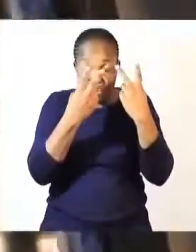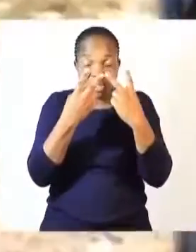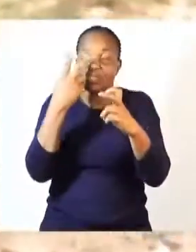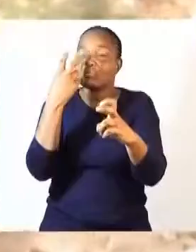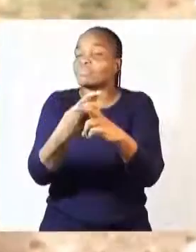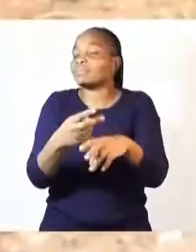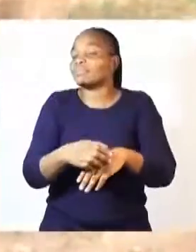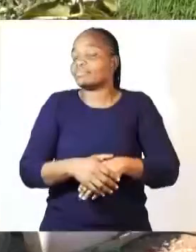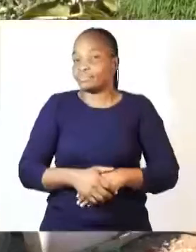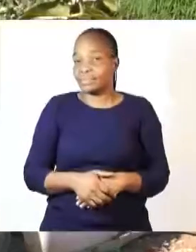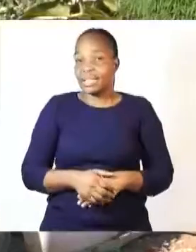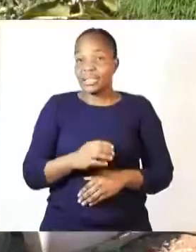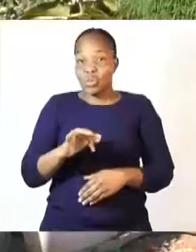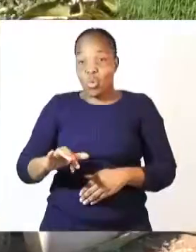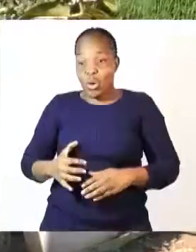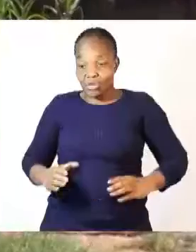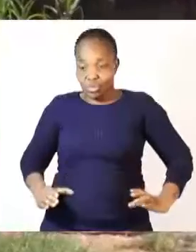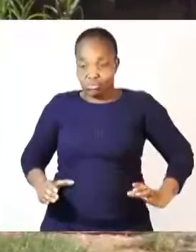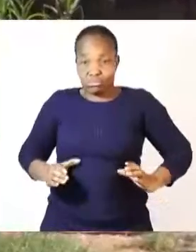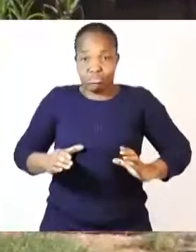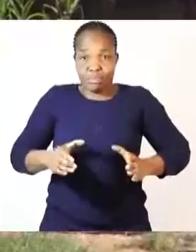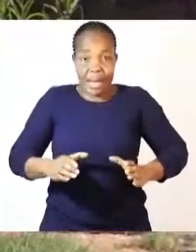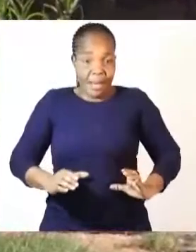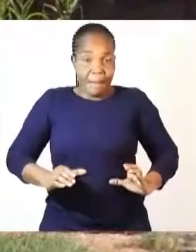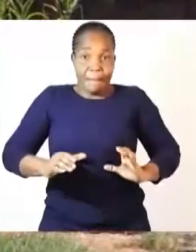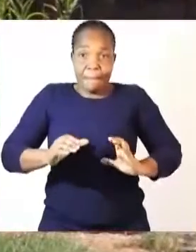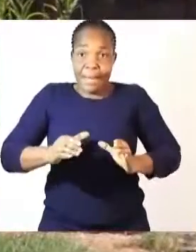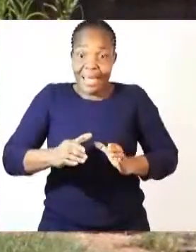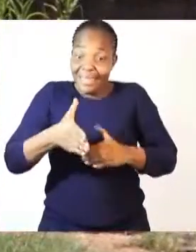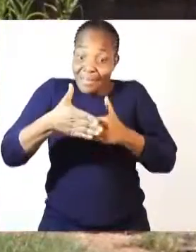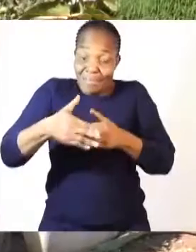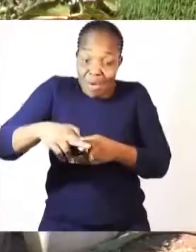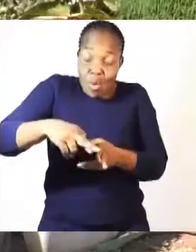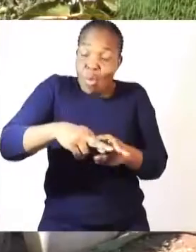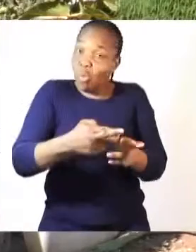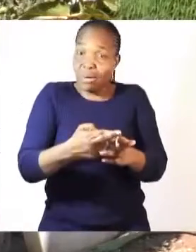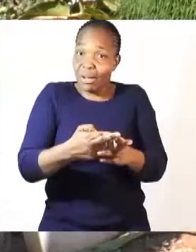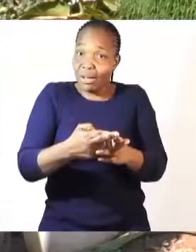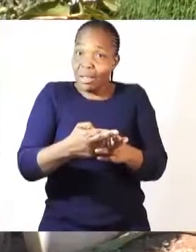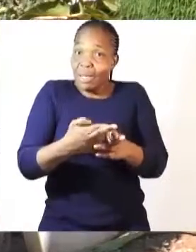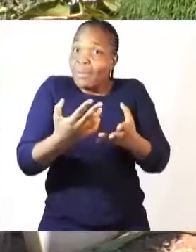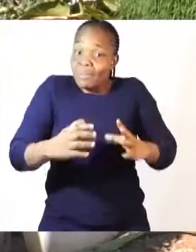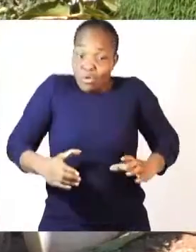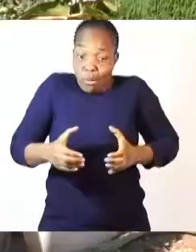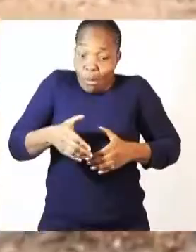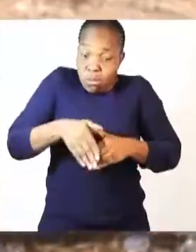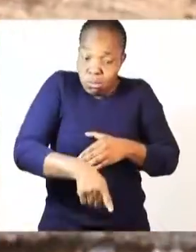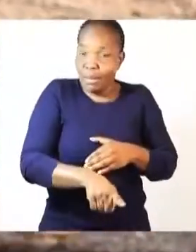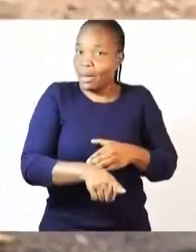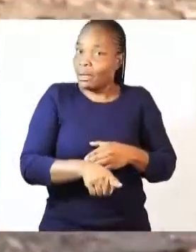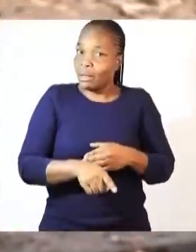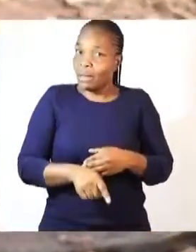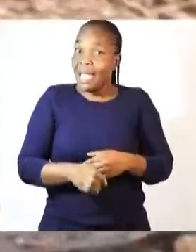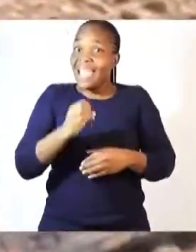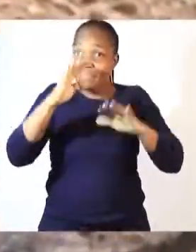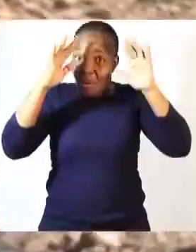When you move this side, it is possible to fall over. Even the riverbeds are not good due to the slopes caused by